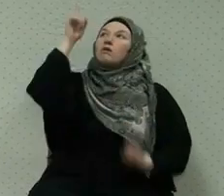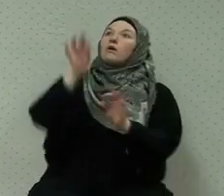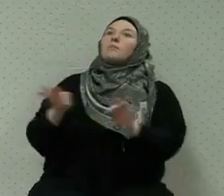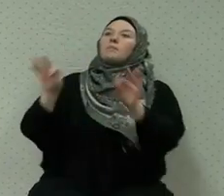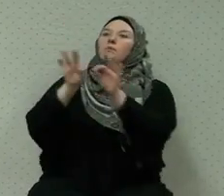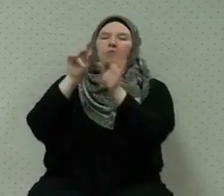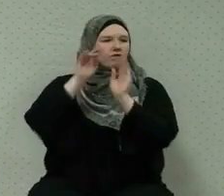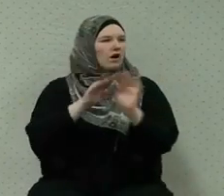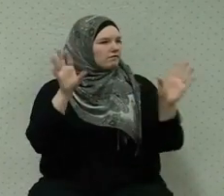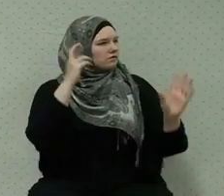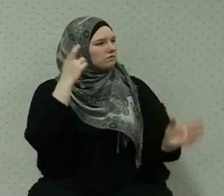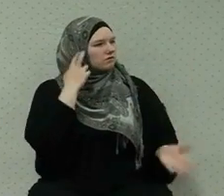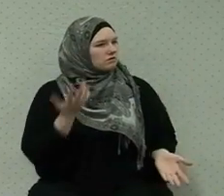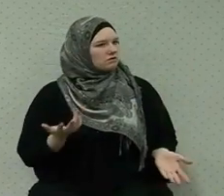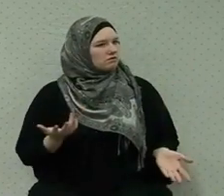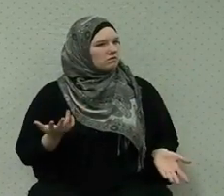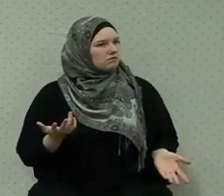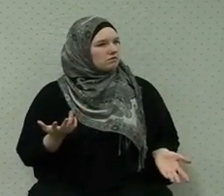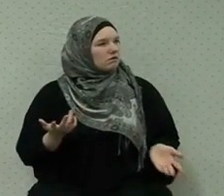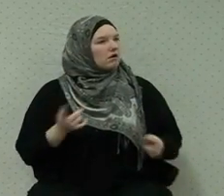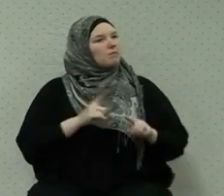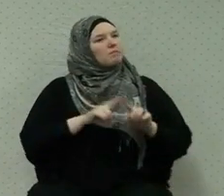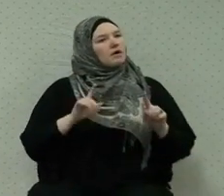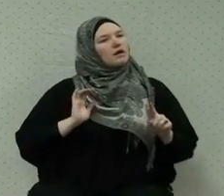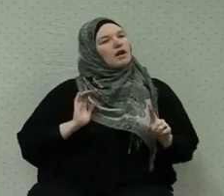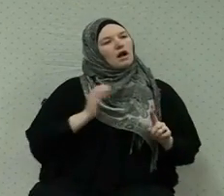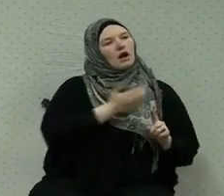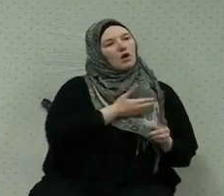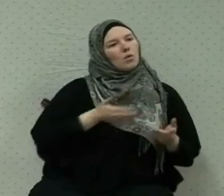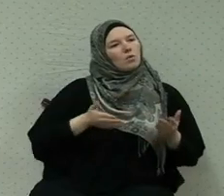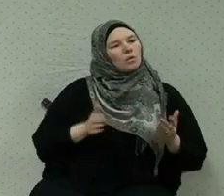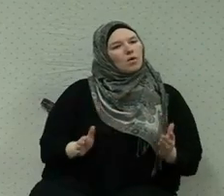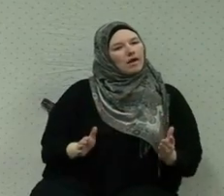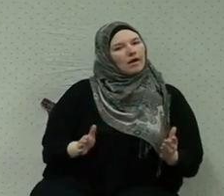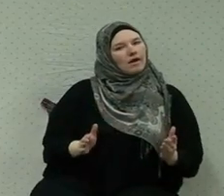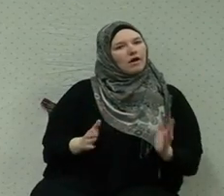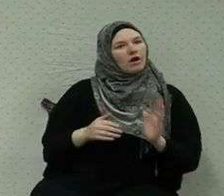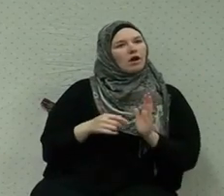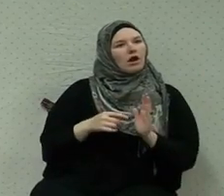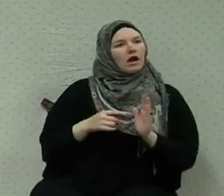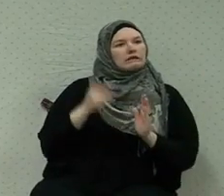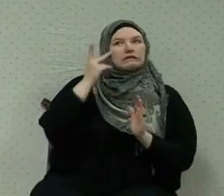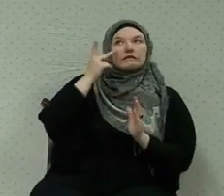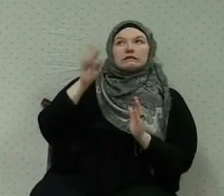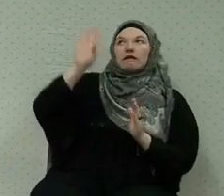for obvious reasons. But our way of looking at his